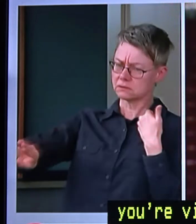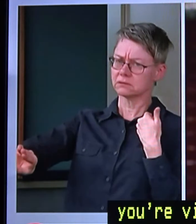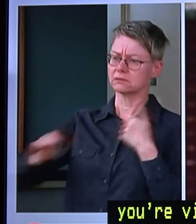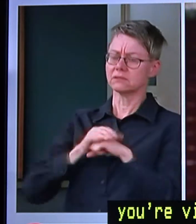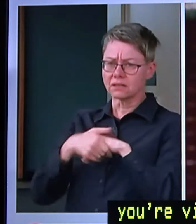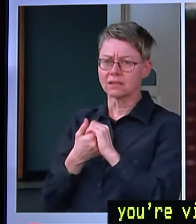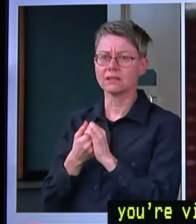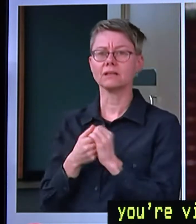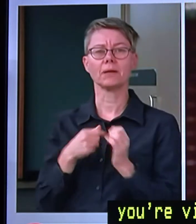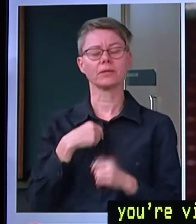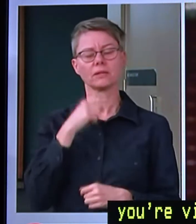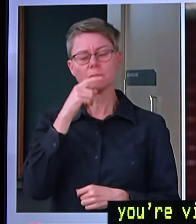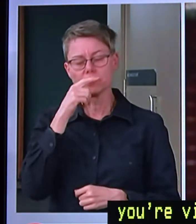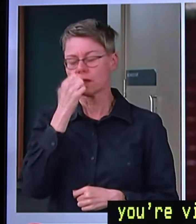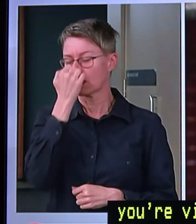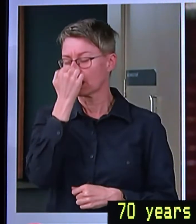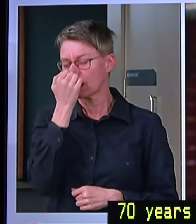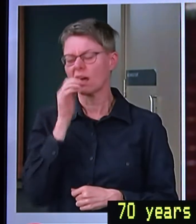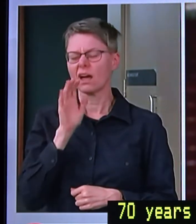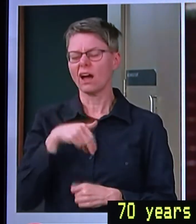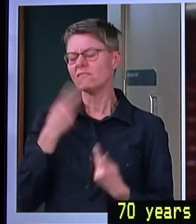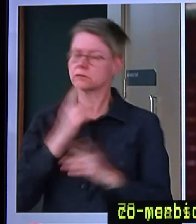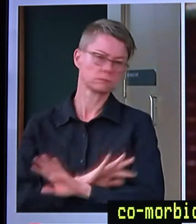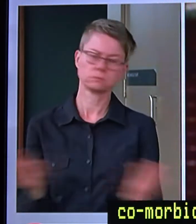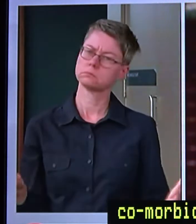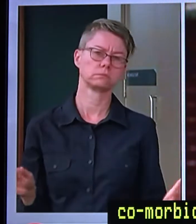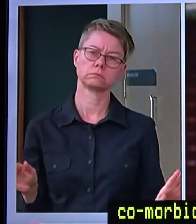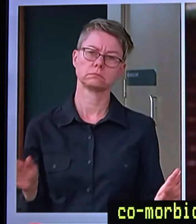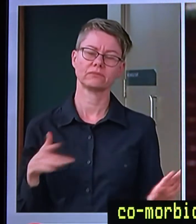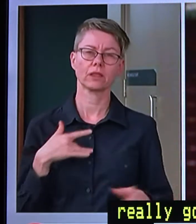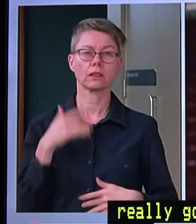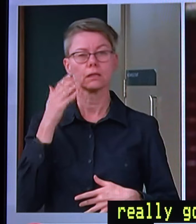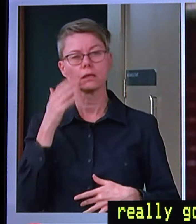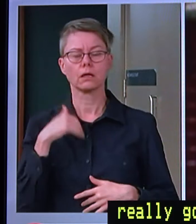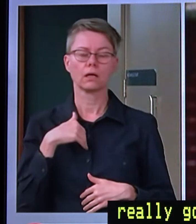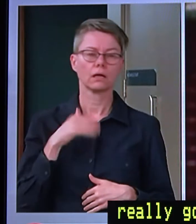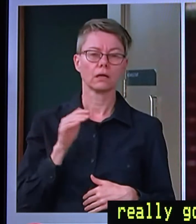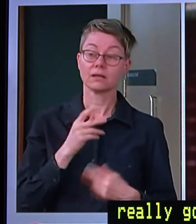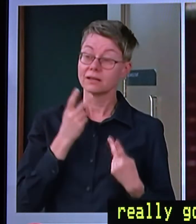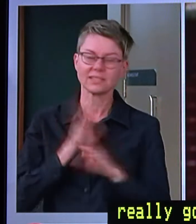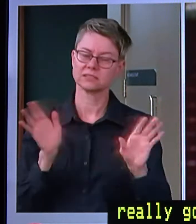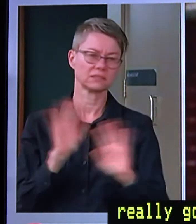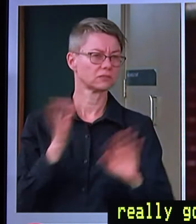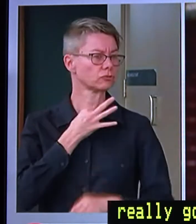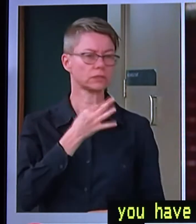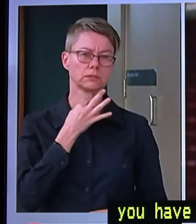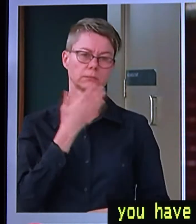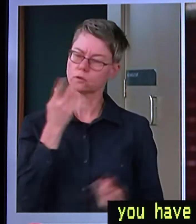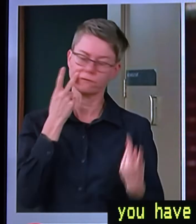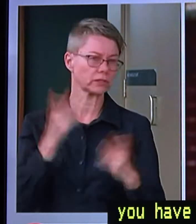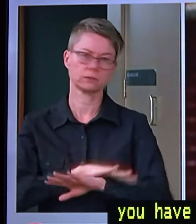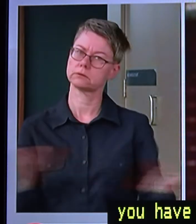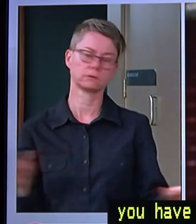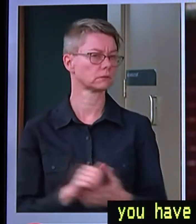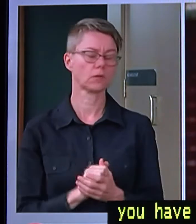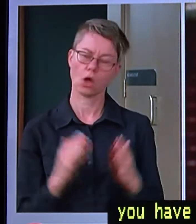distancing. If you have the mildest sniffle, do not go and visit anybody. If you're feeling slightly unwell or fatigued, please do not risk it.